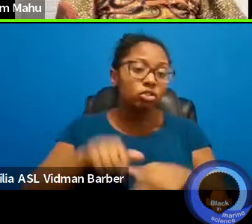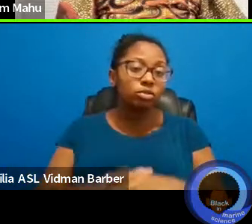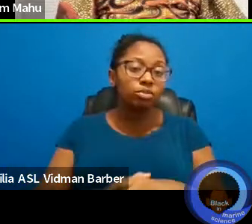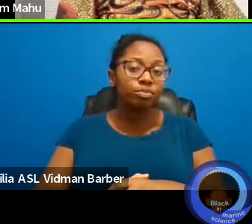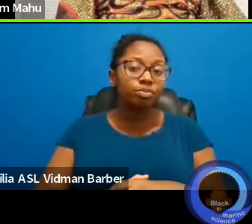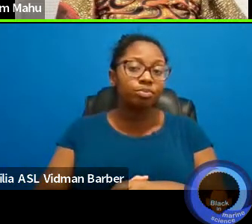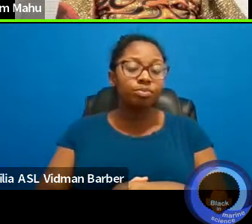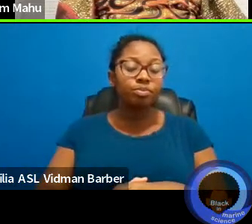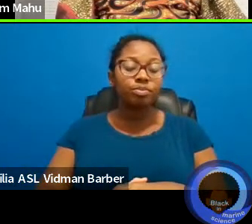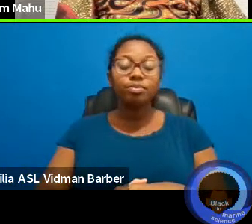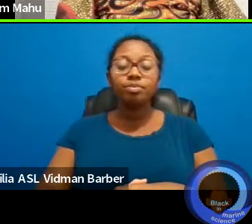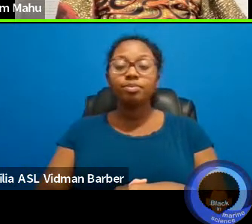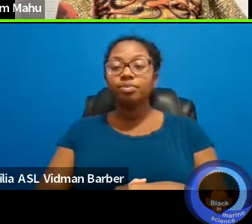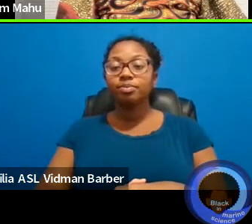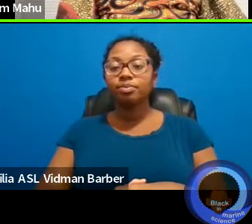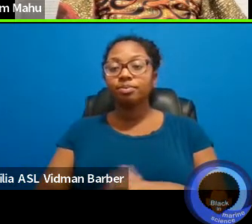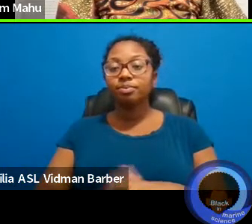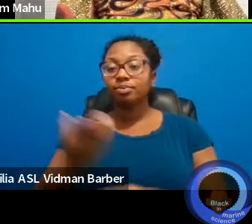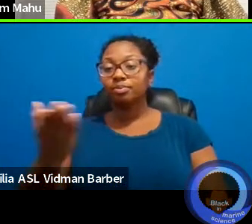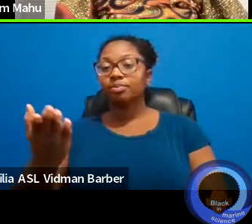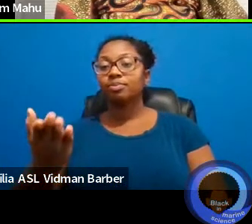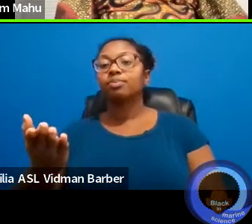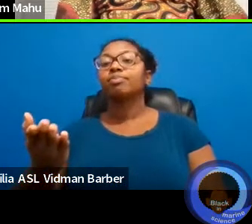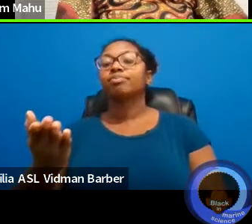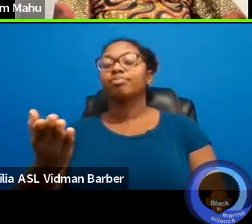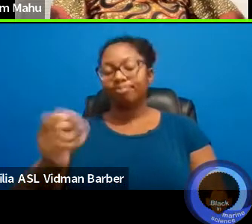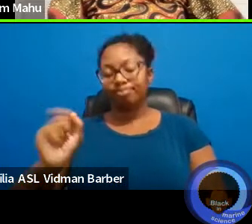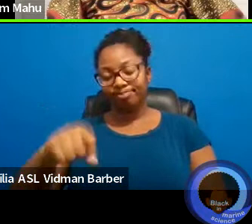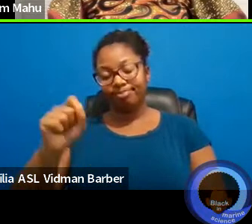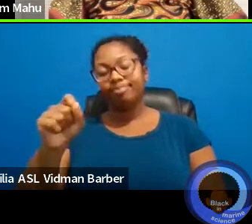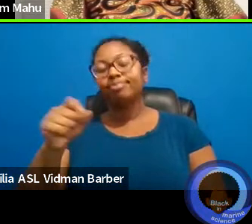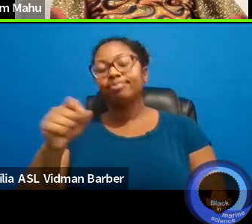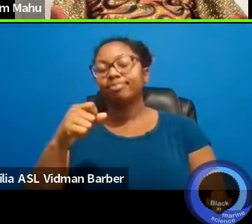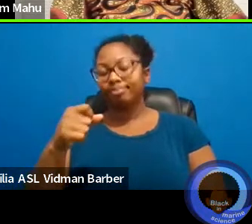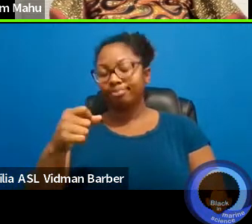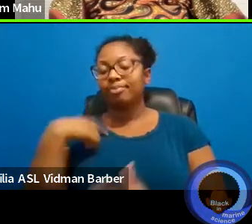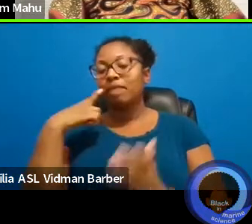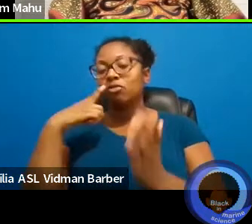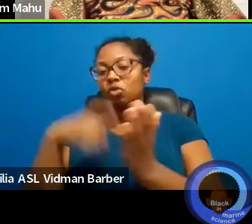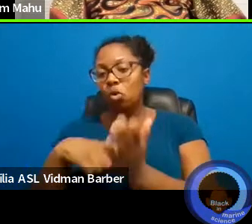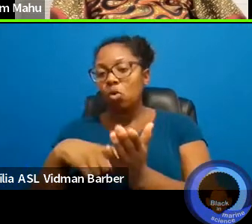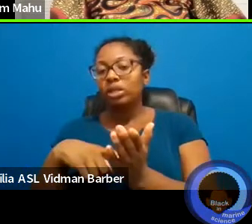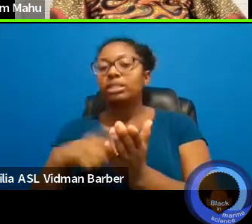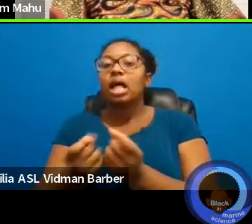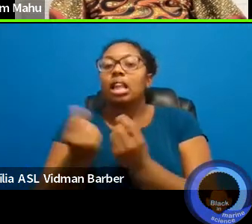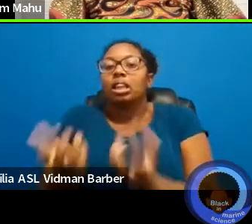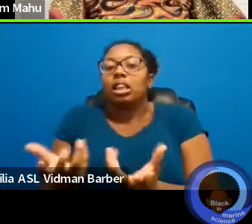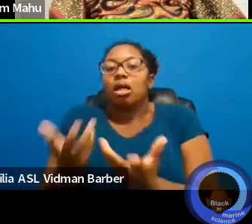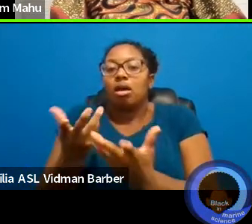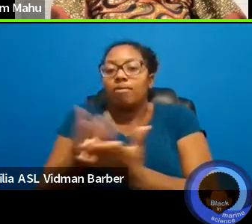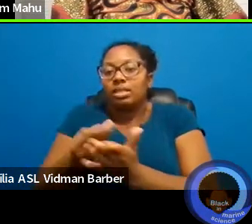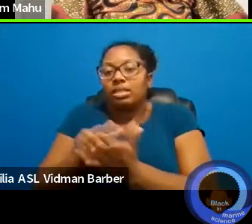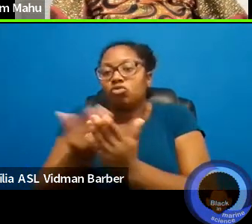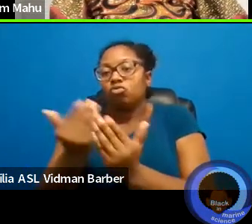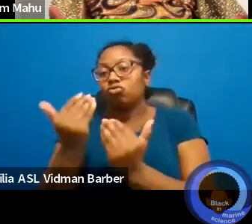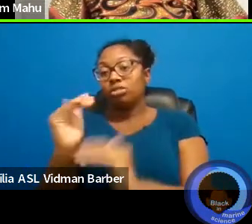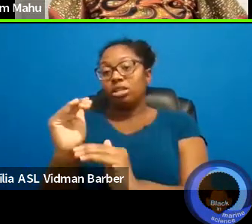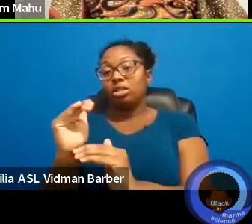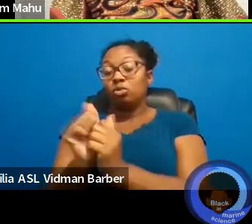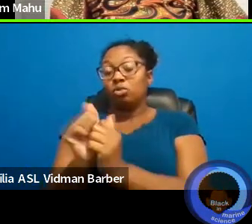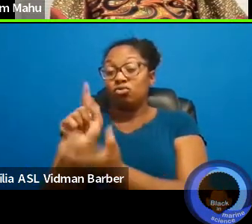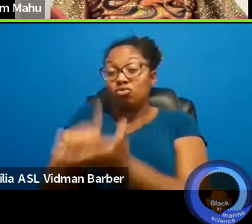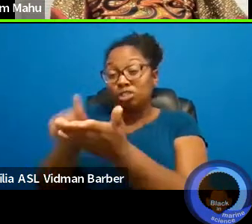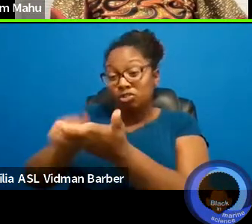Yes, there are a lot of financial constraints as far as research is concerned. In fact,